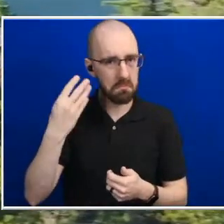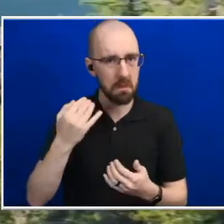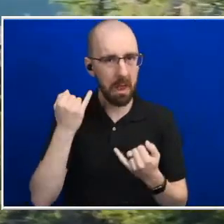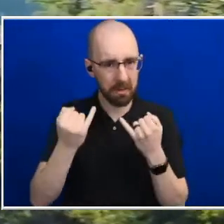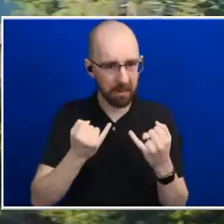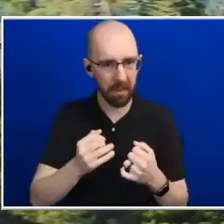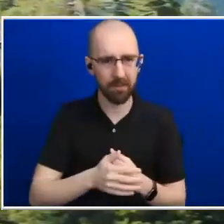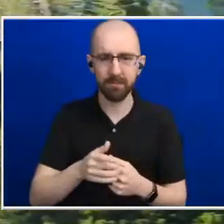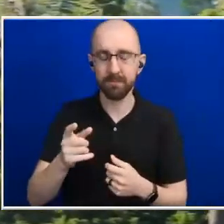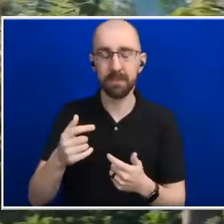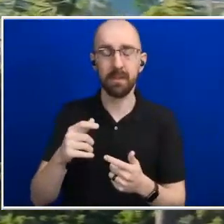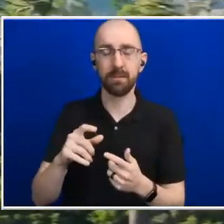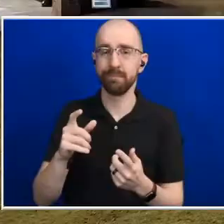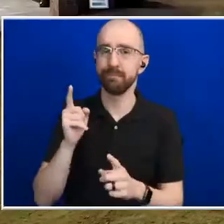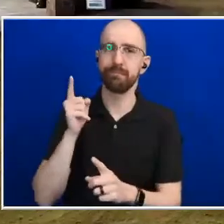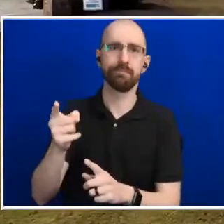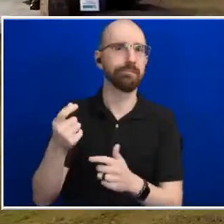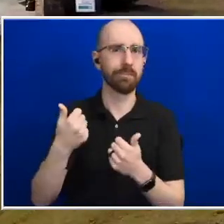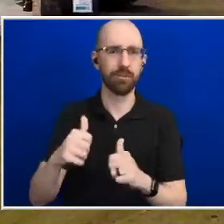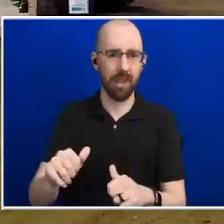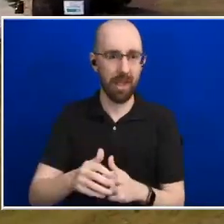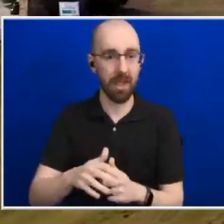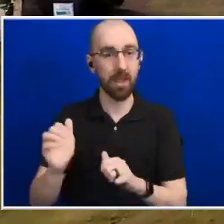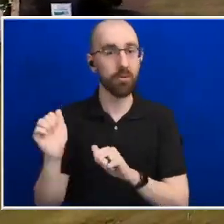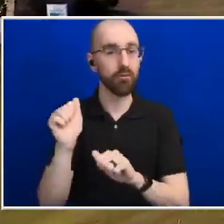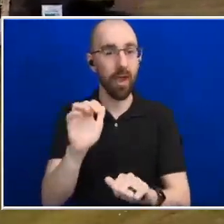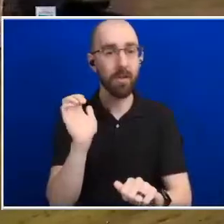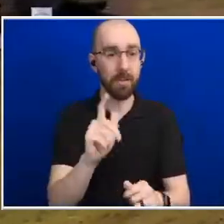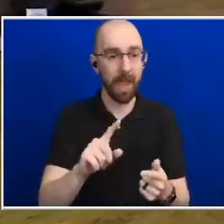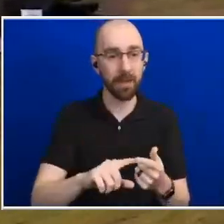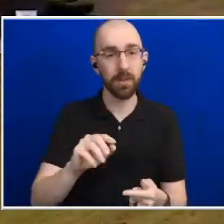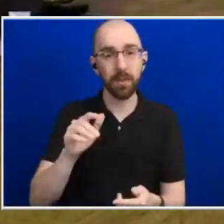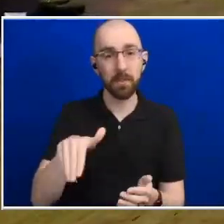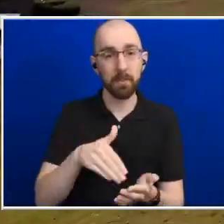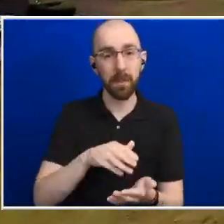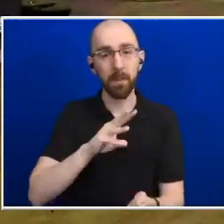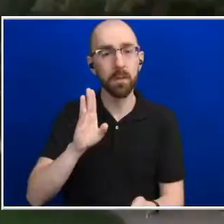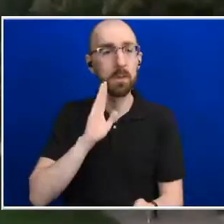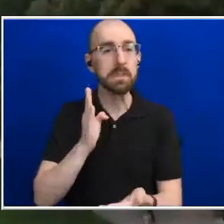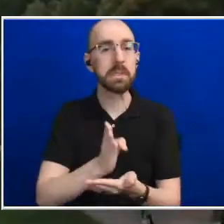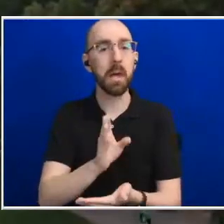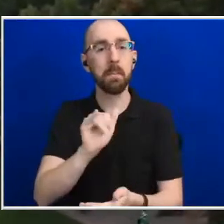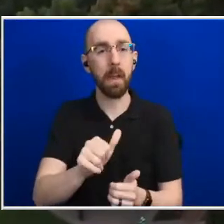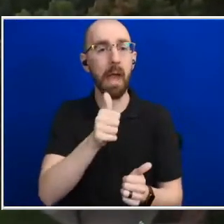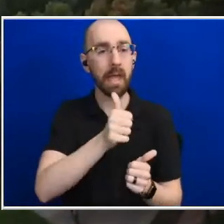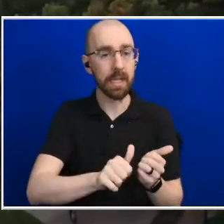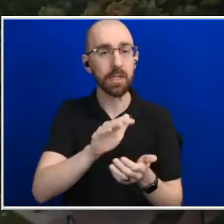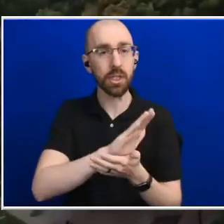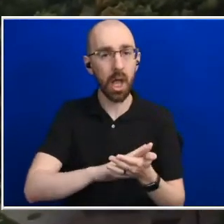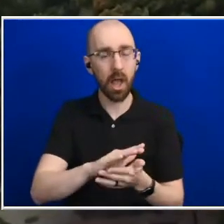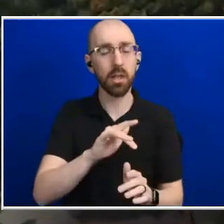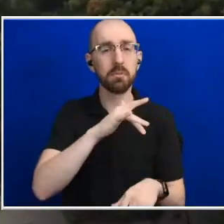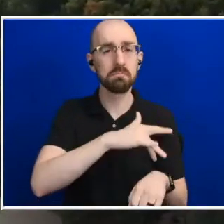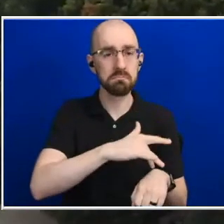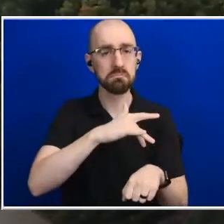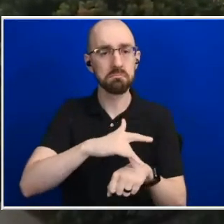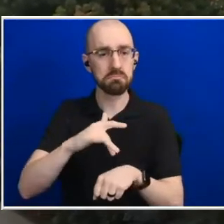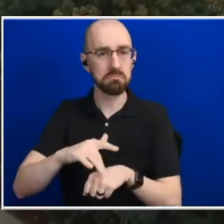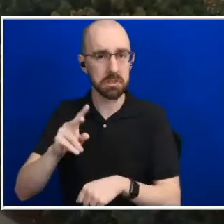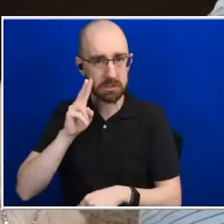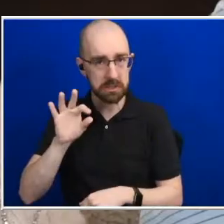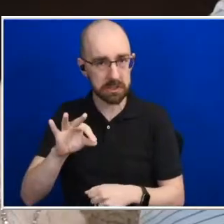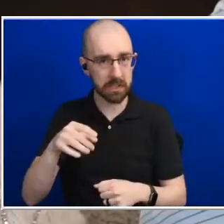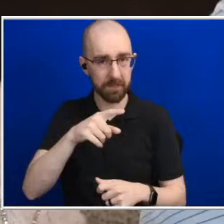On their drive back to the Midwest, they would just stop by every college Hayden liked and see if there was a spot on the team for